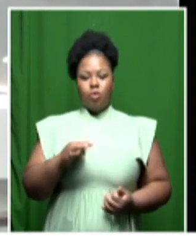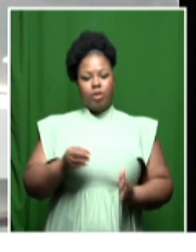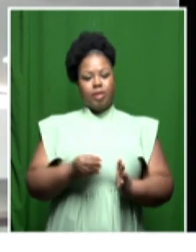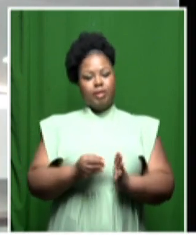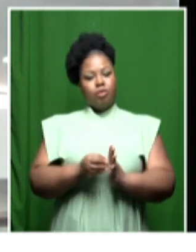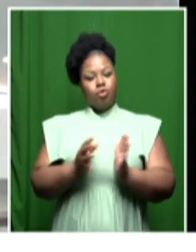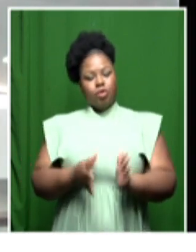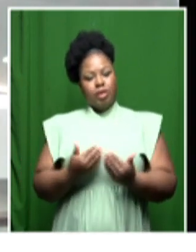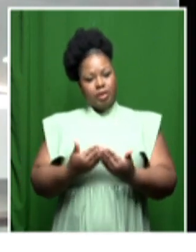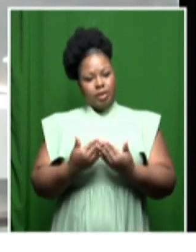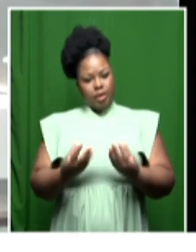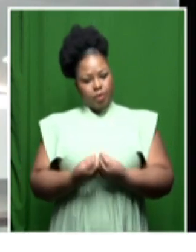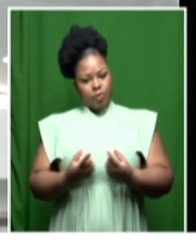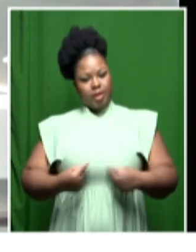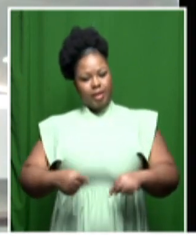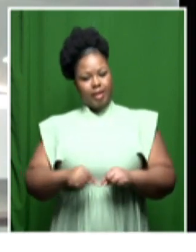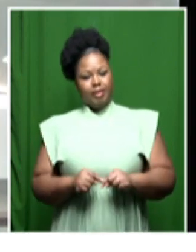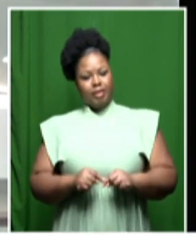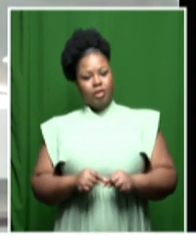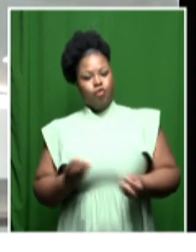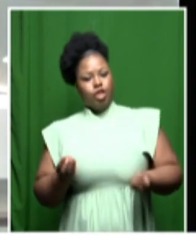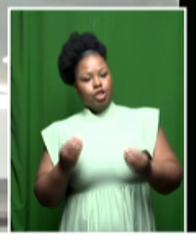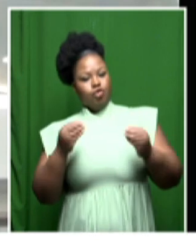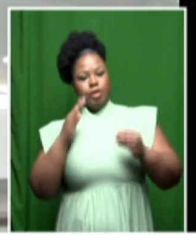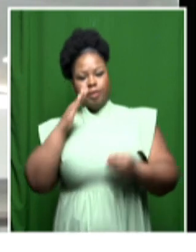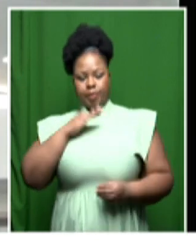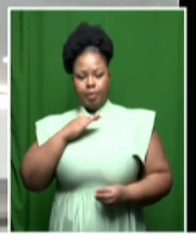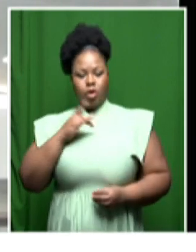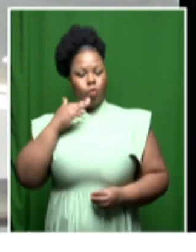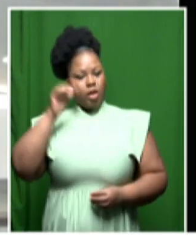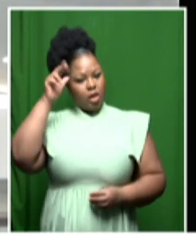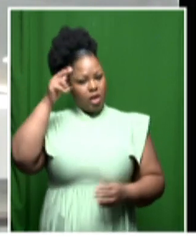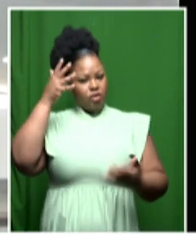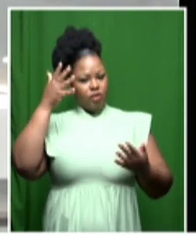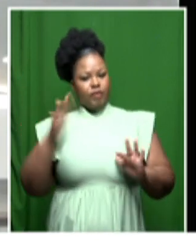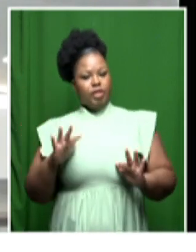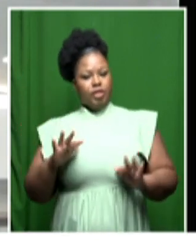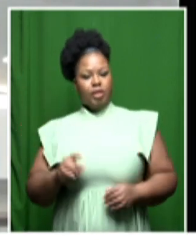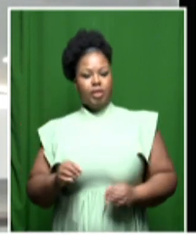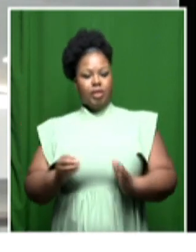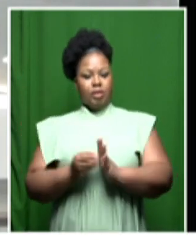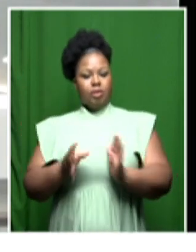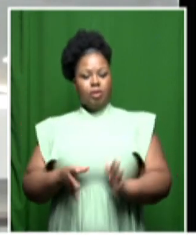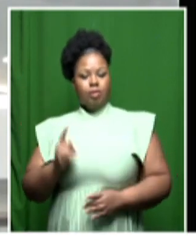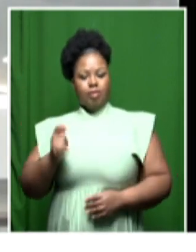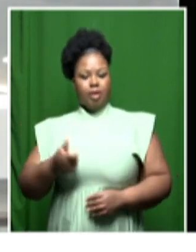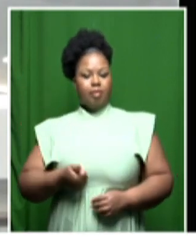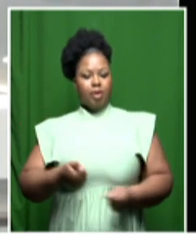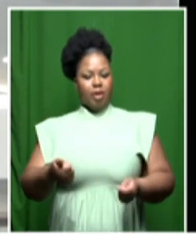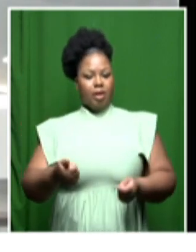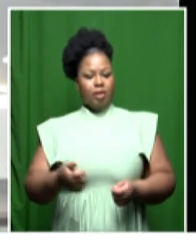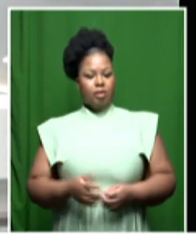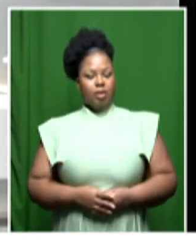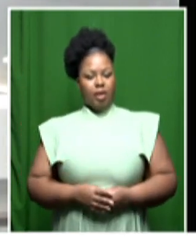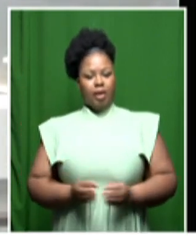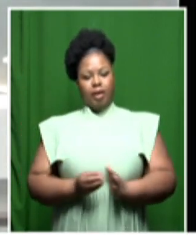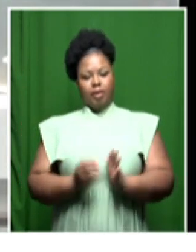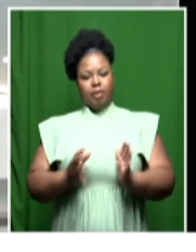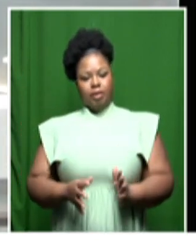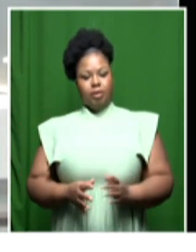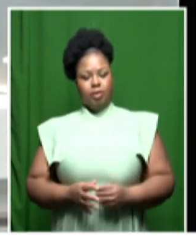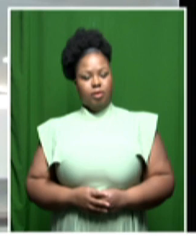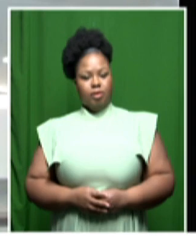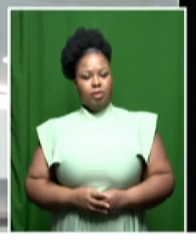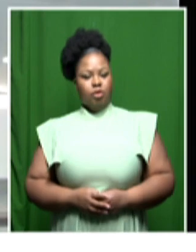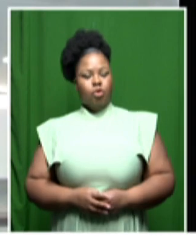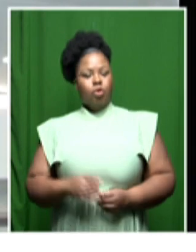is studying with us, it's interest-free, and only after graduating does the student have to pay back the balance of the student fee.